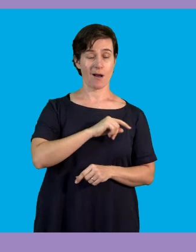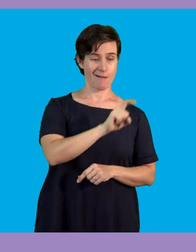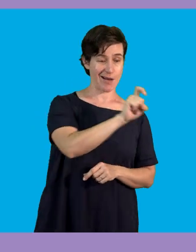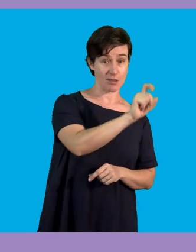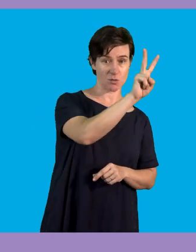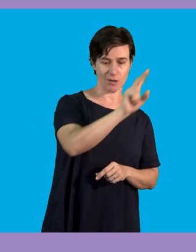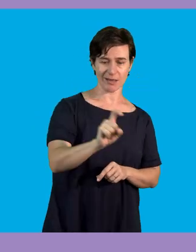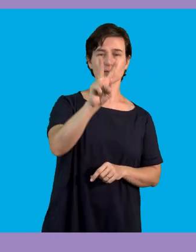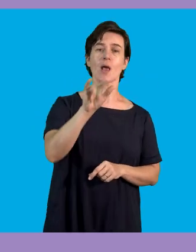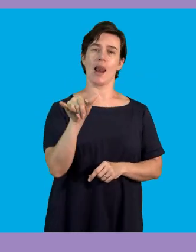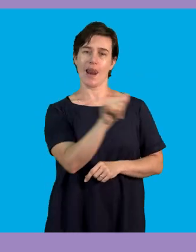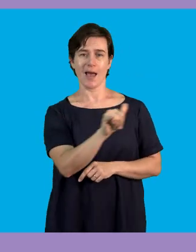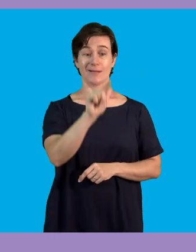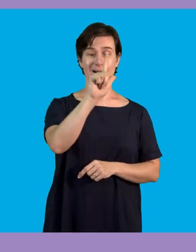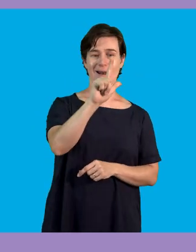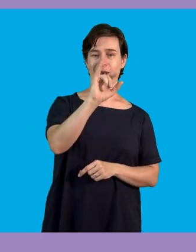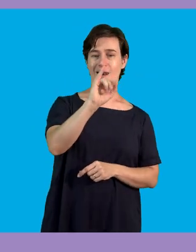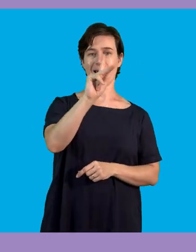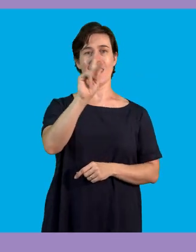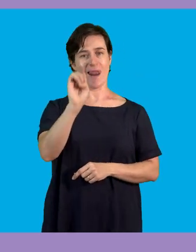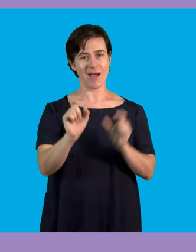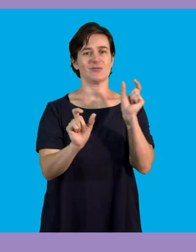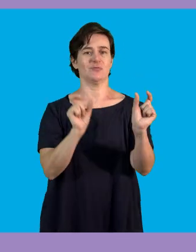are like terms.